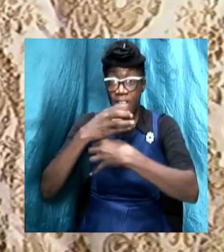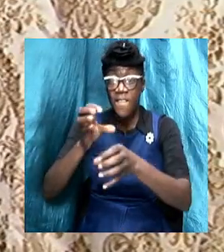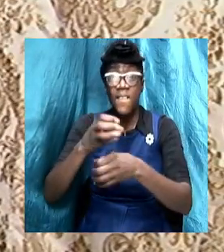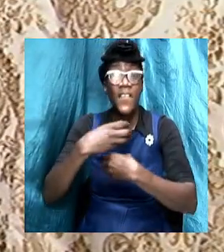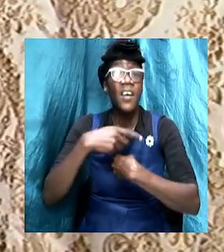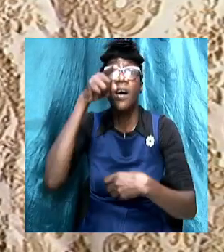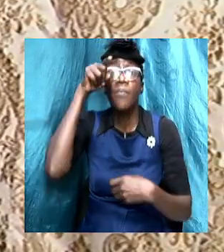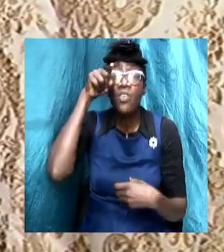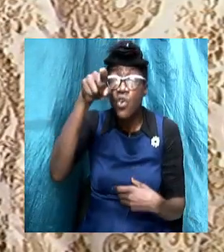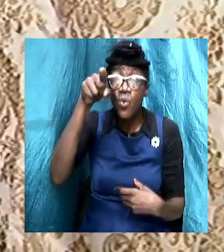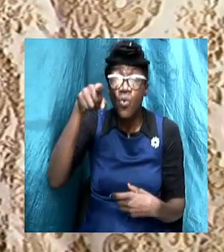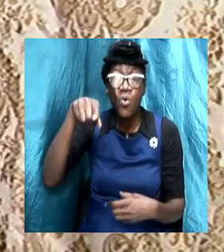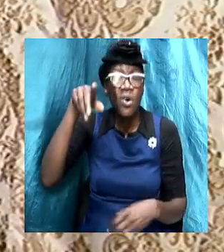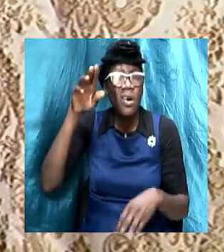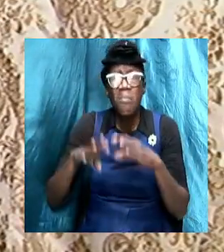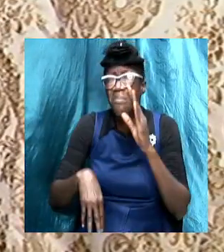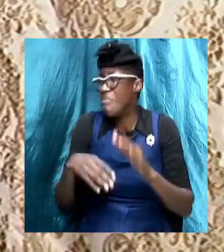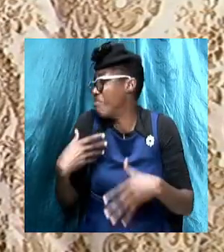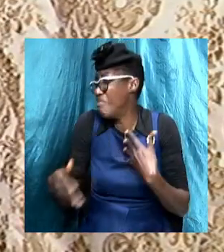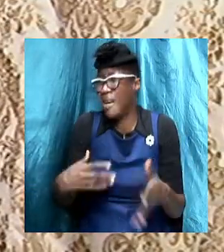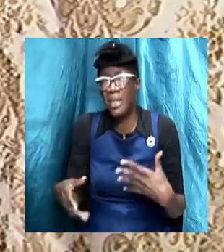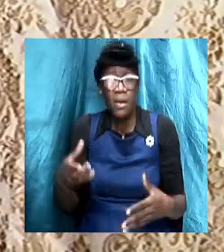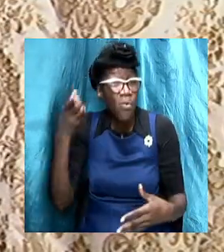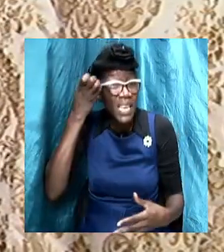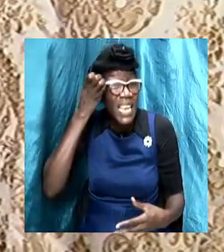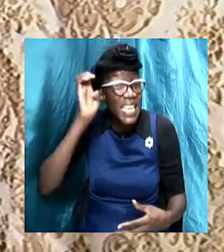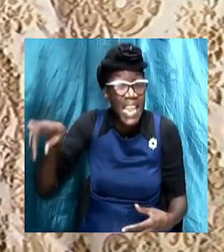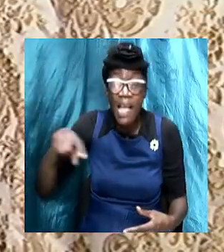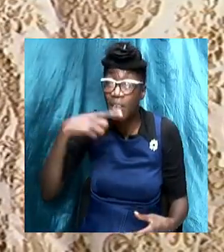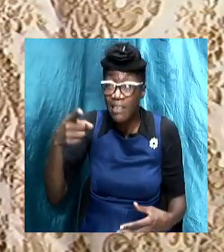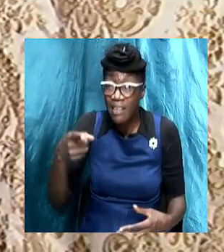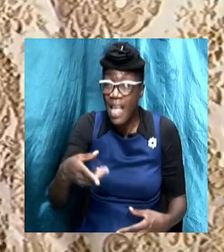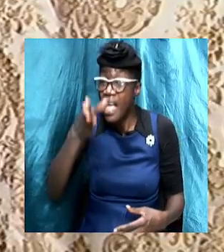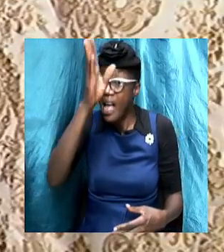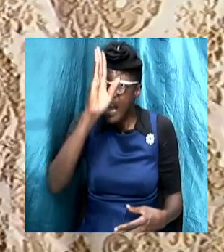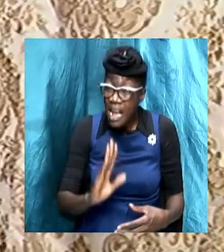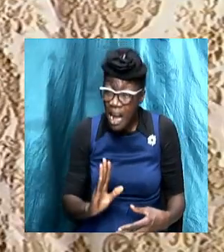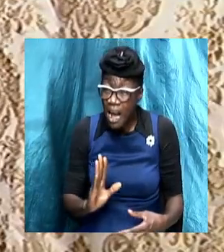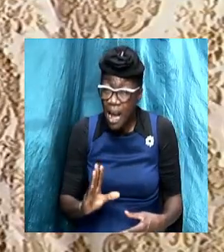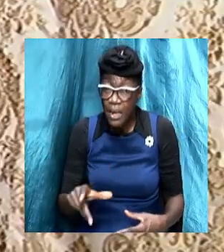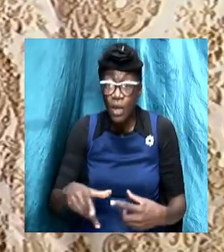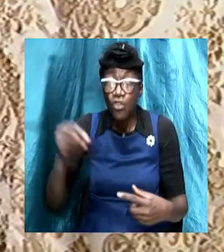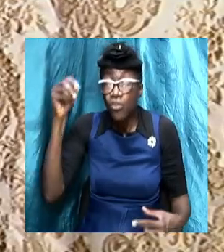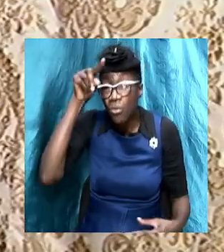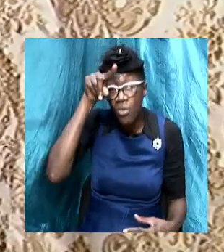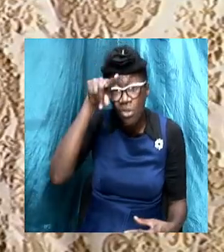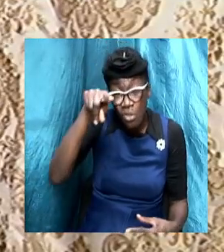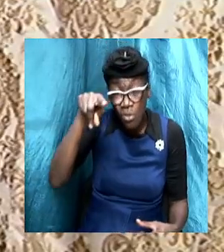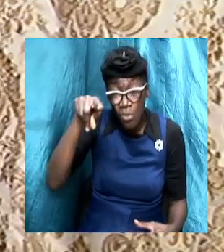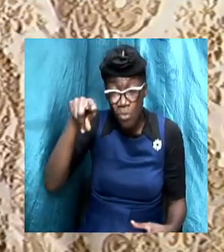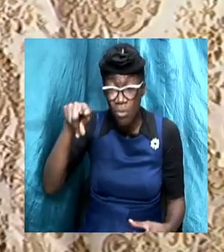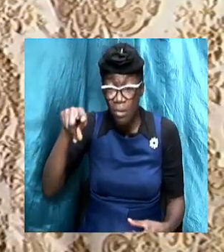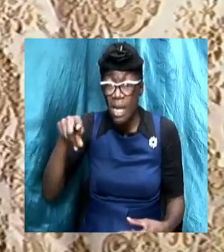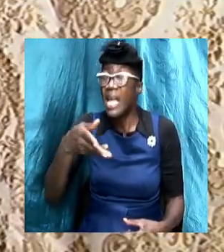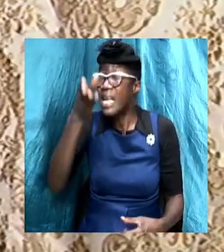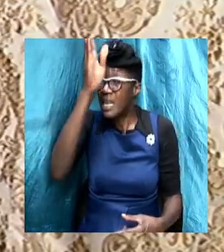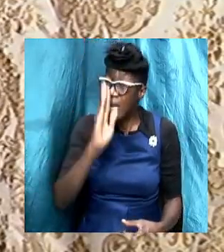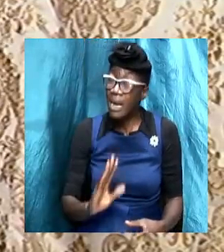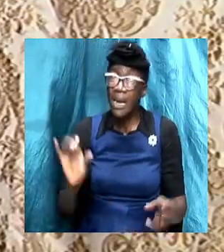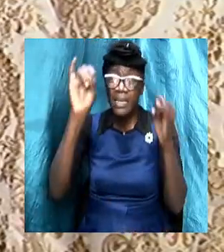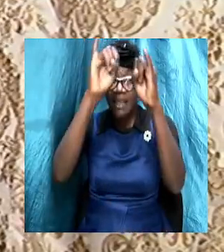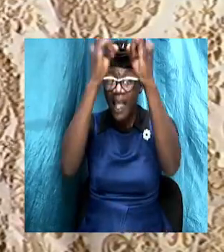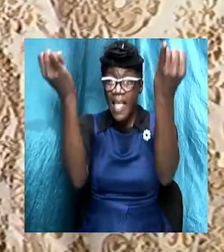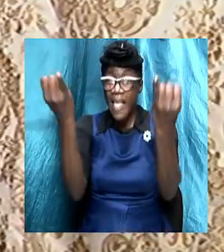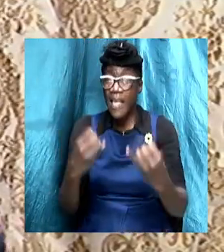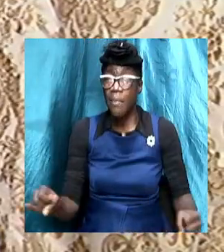can't decide who you are. Because guess what? God already decided that, look here, you are formed in my image and my